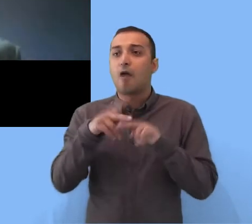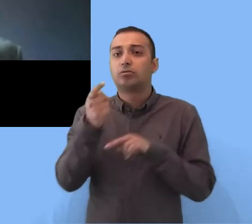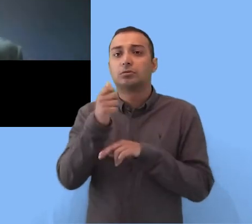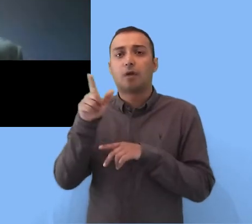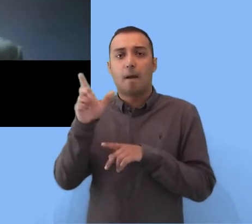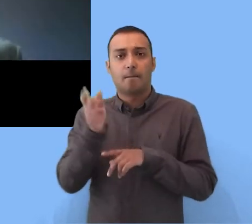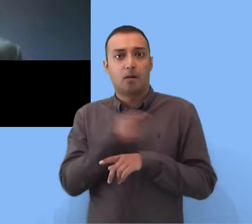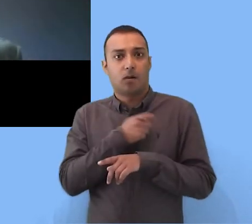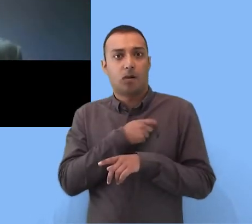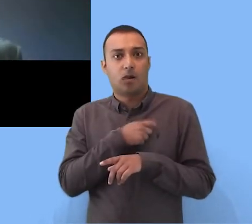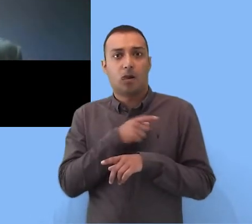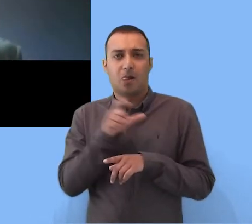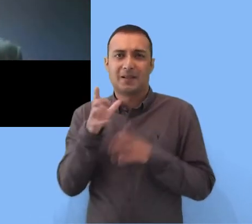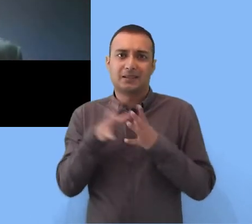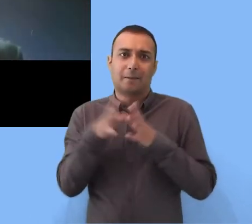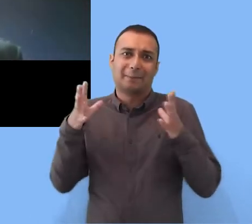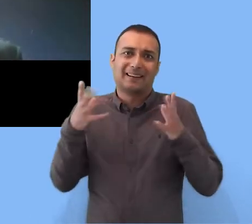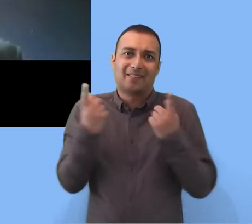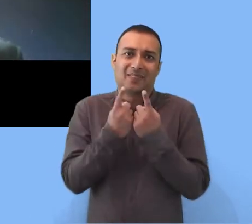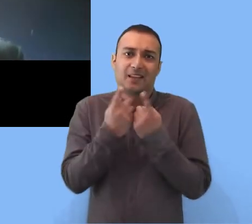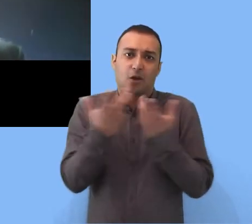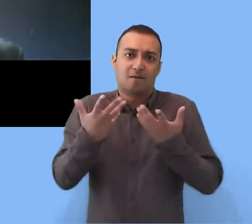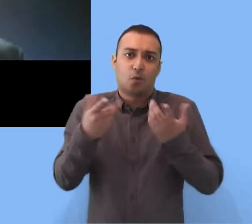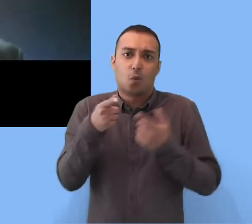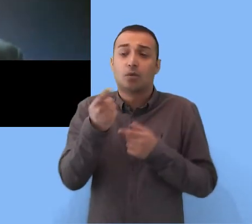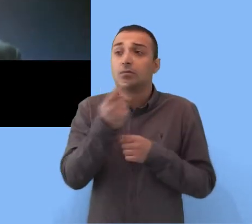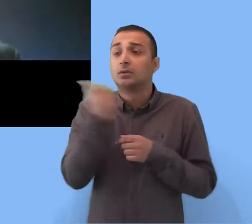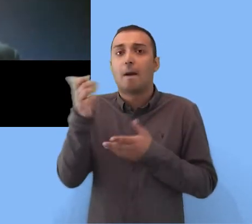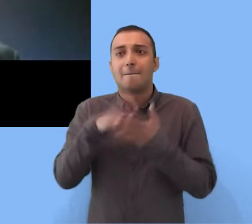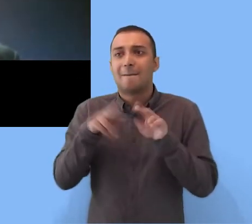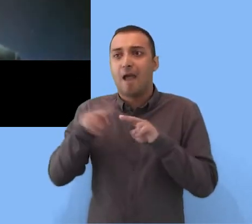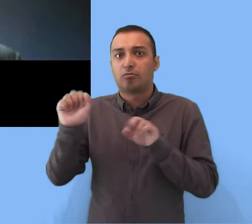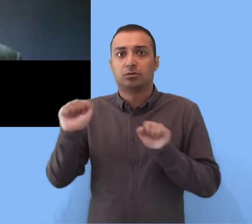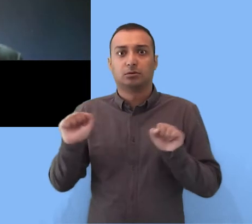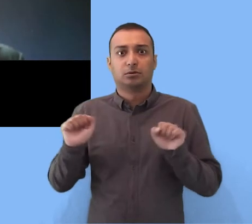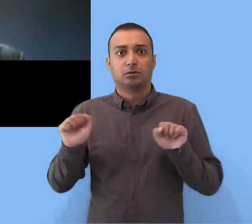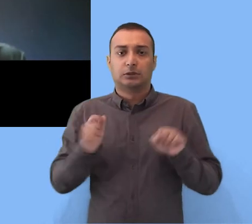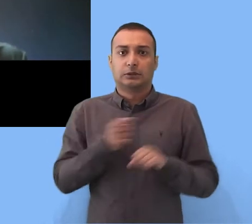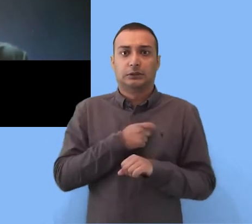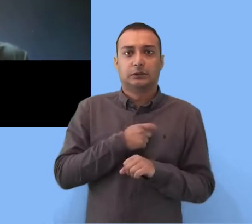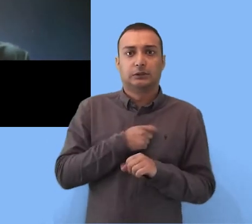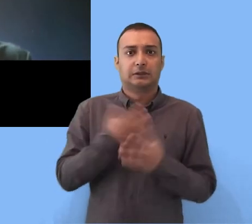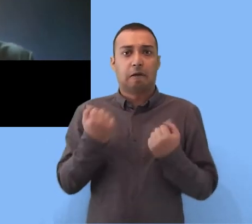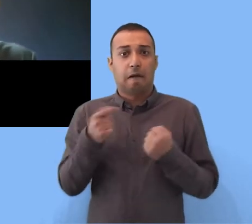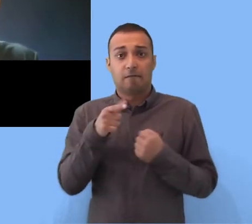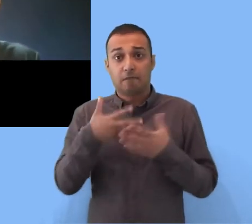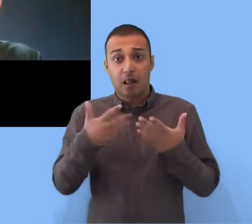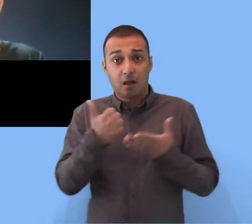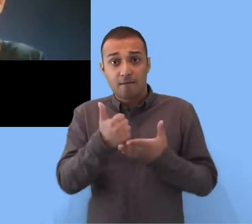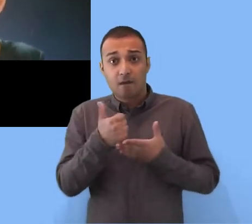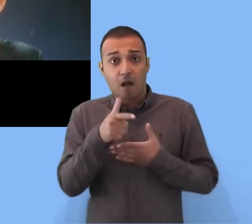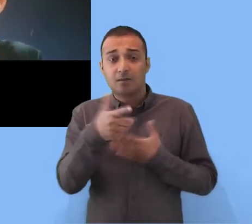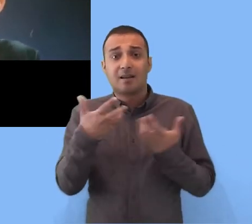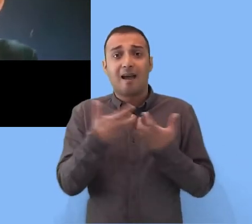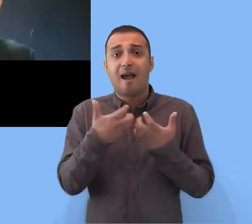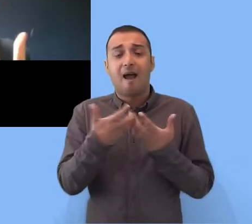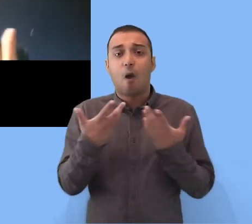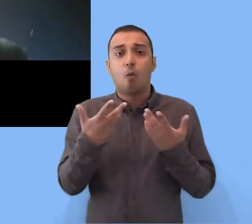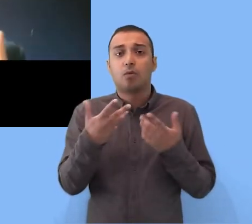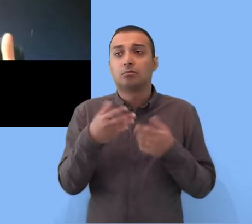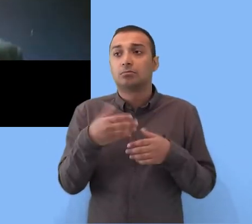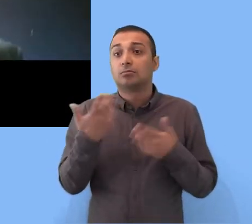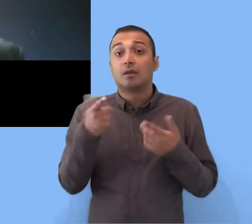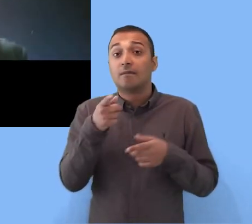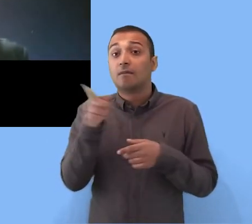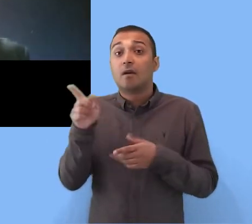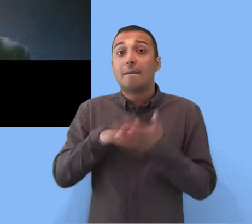guess it's a huge thing for all parents, but some parents may be particularly anxious, and just any advice you've got for how to, the best thing to do with